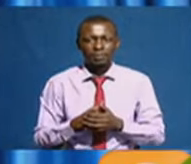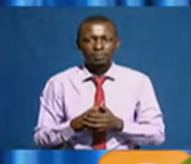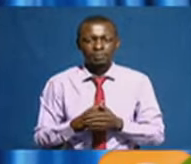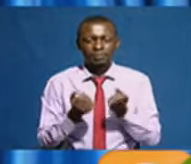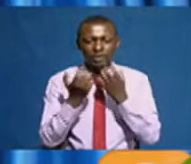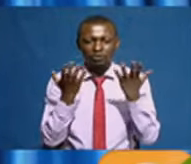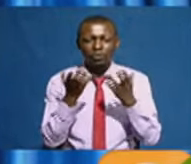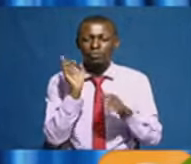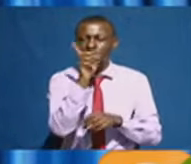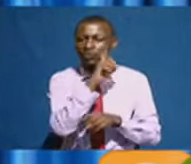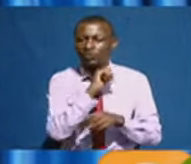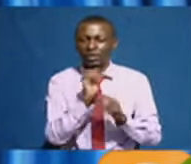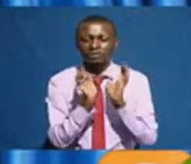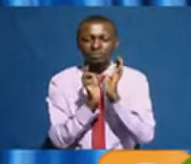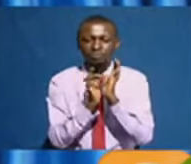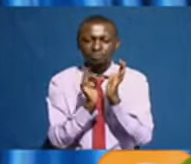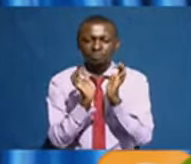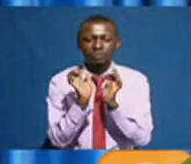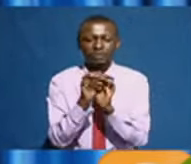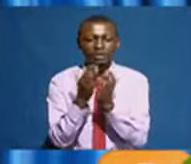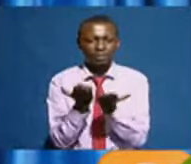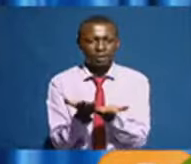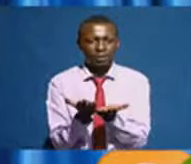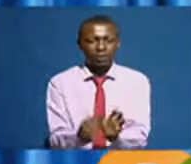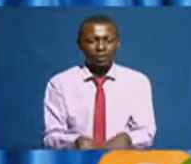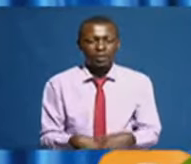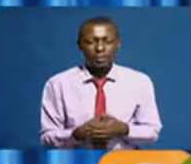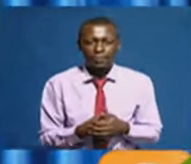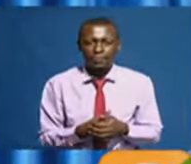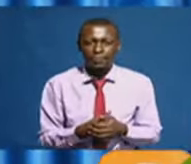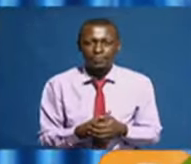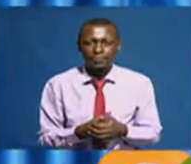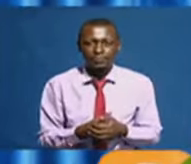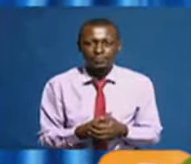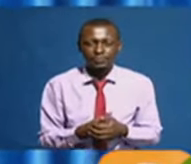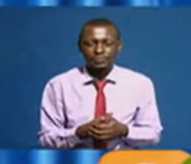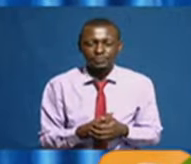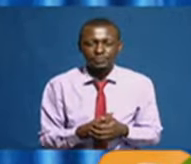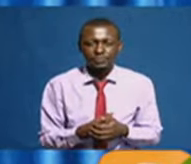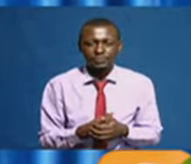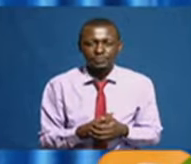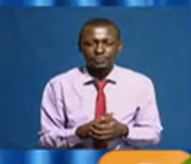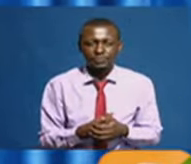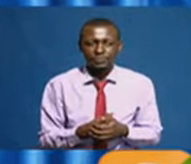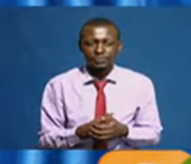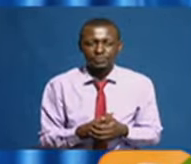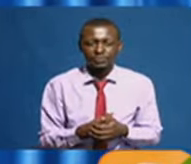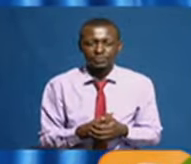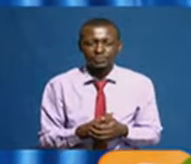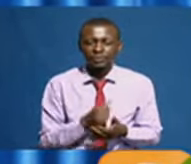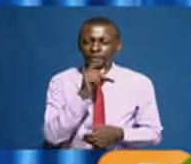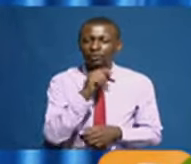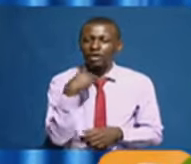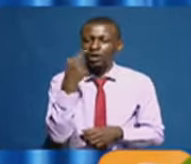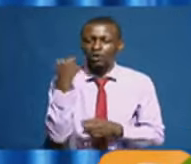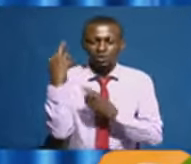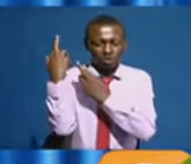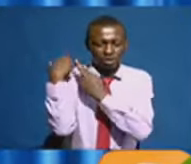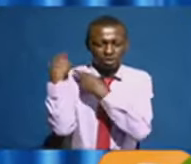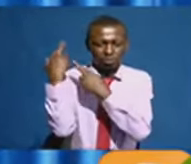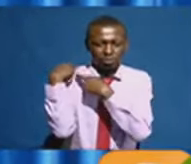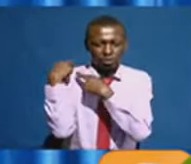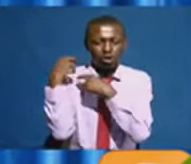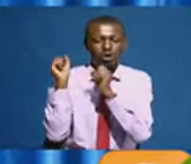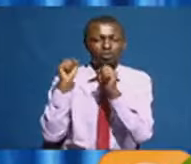says that a responsible father leaves an